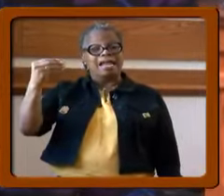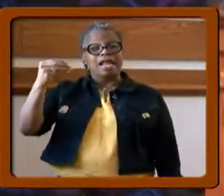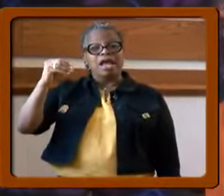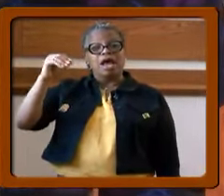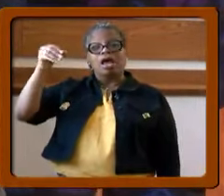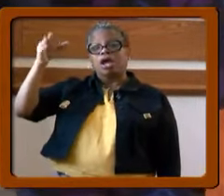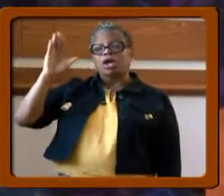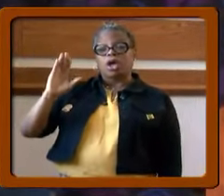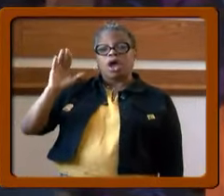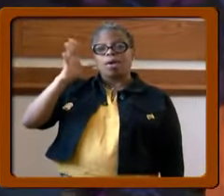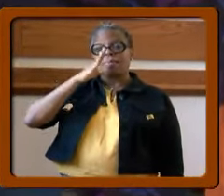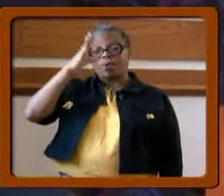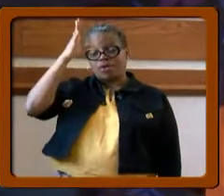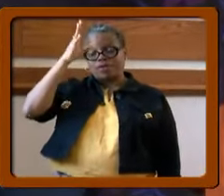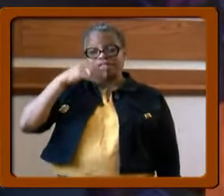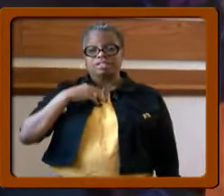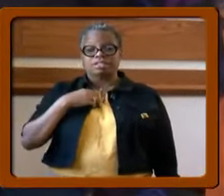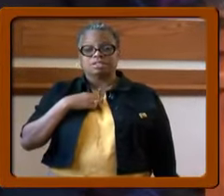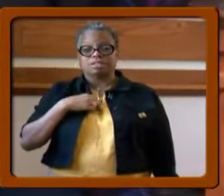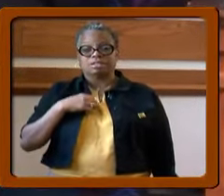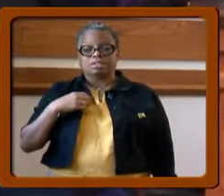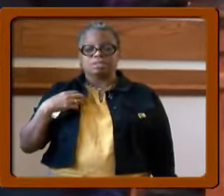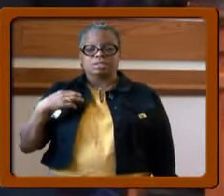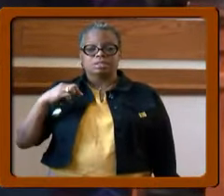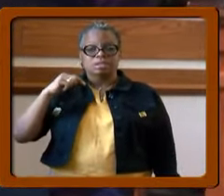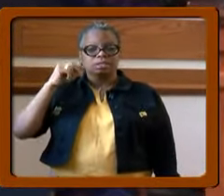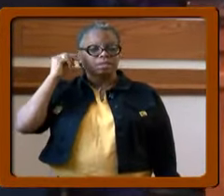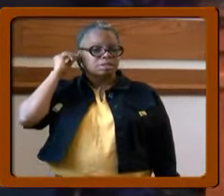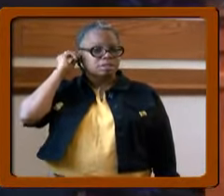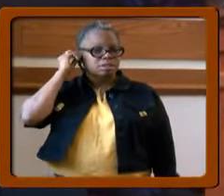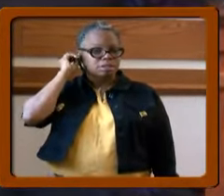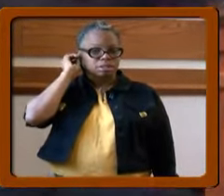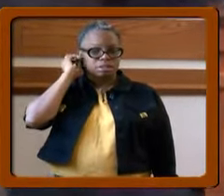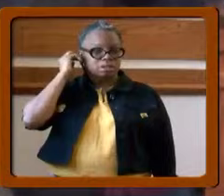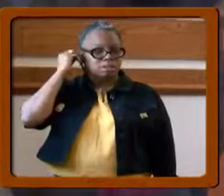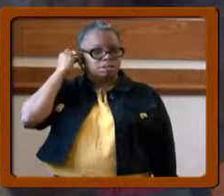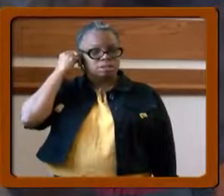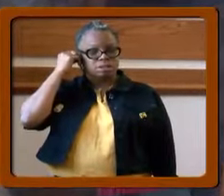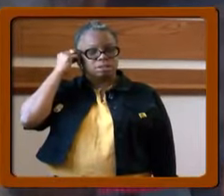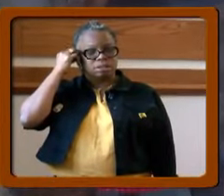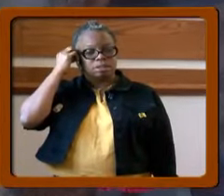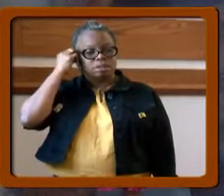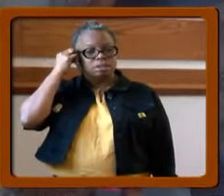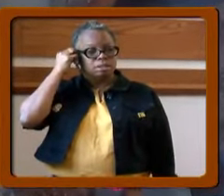Let us pray.